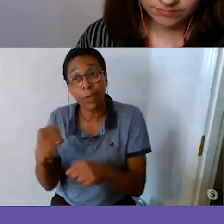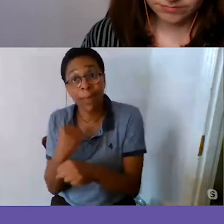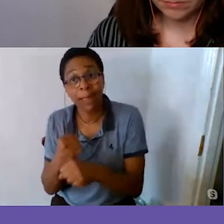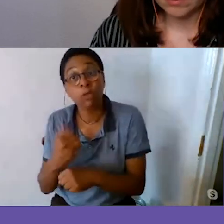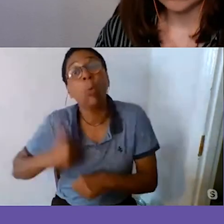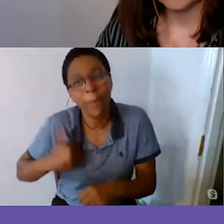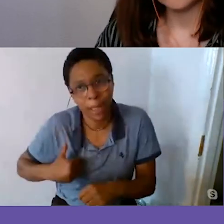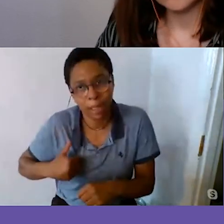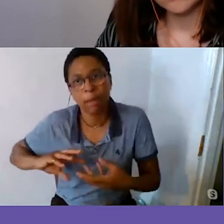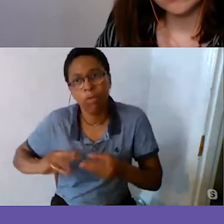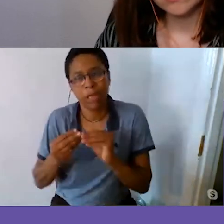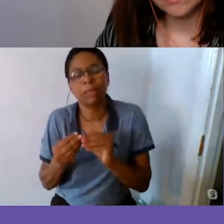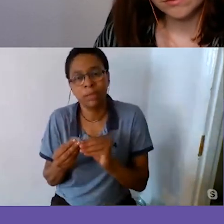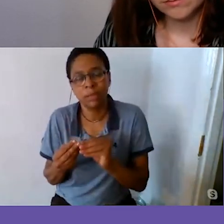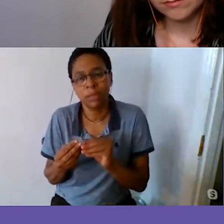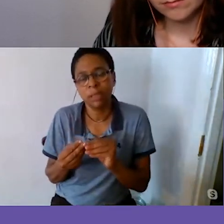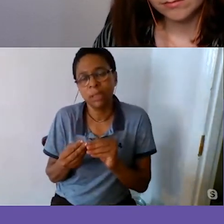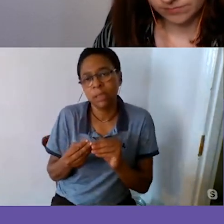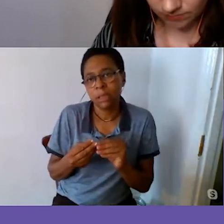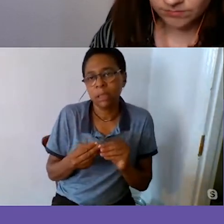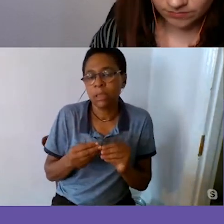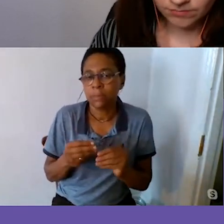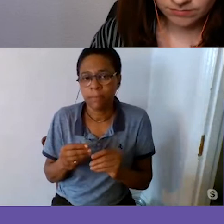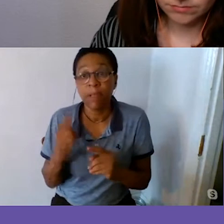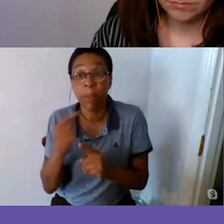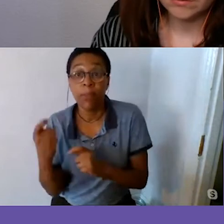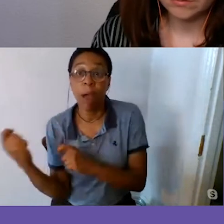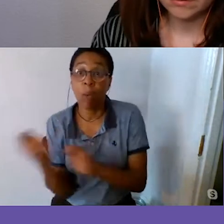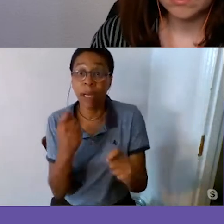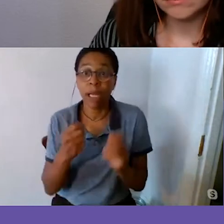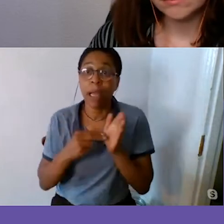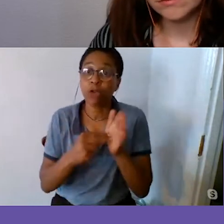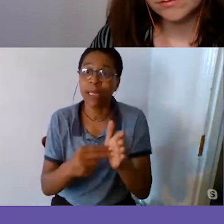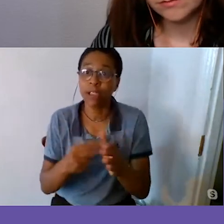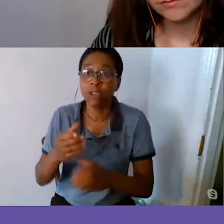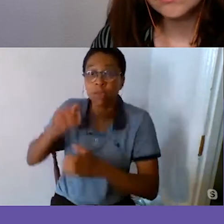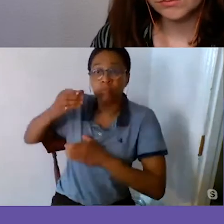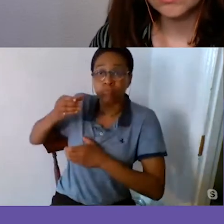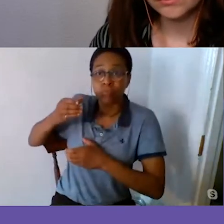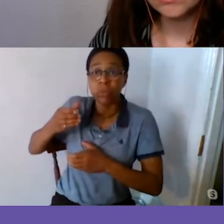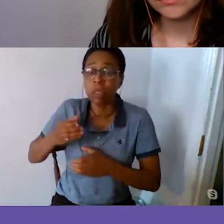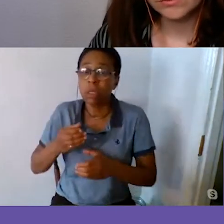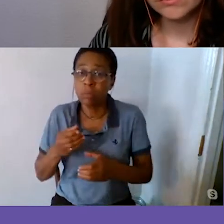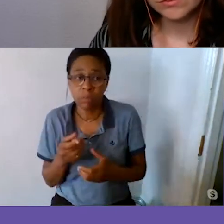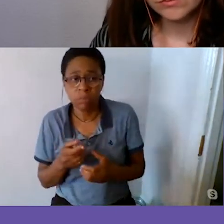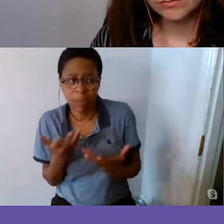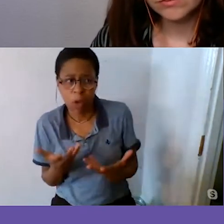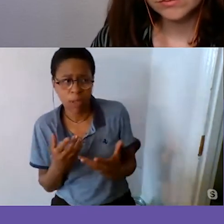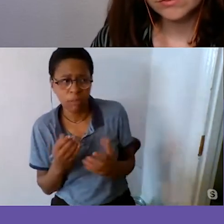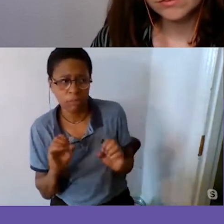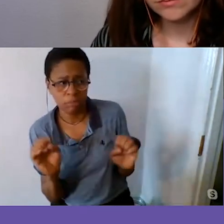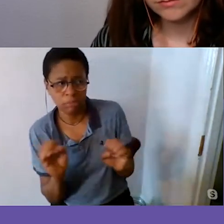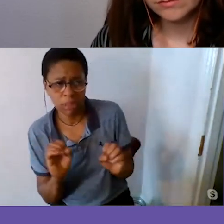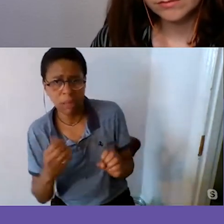right now are the ones that are getting Academy Award selections, and all of that are by women. So like from the